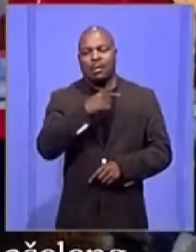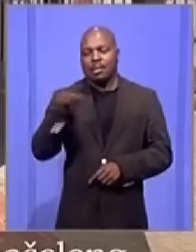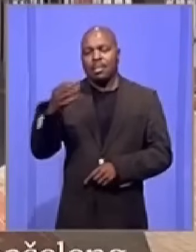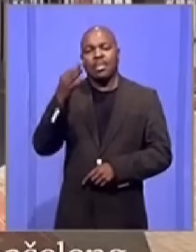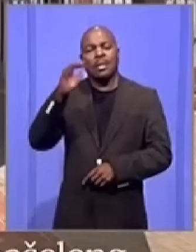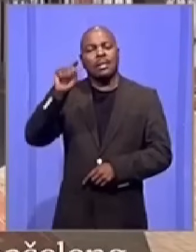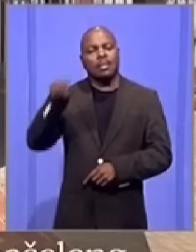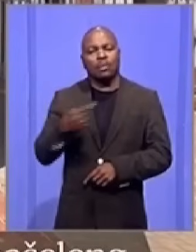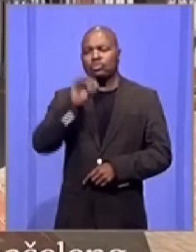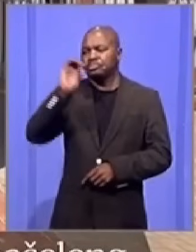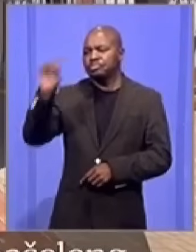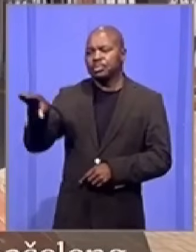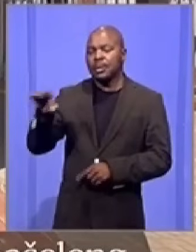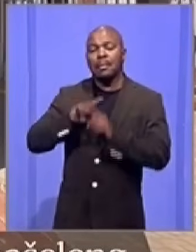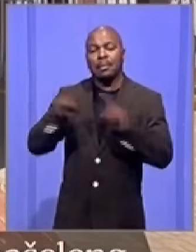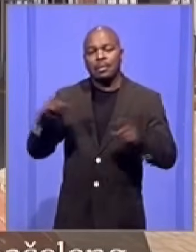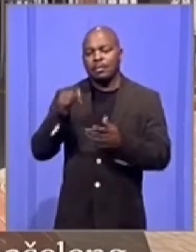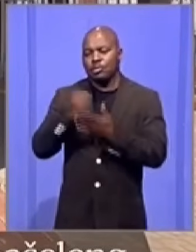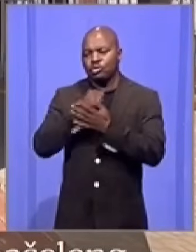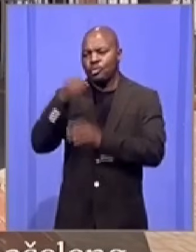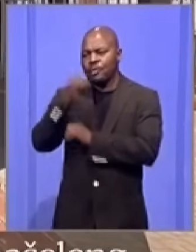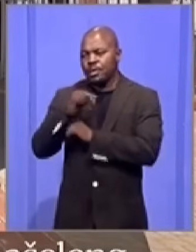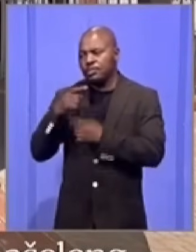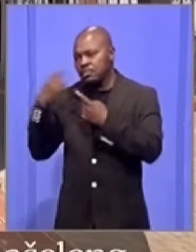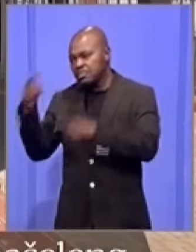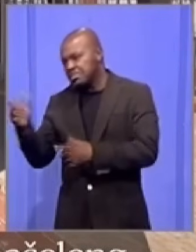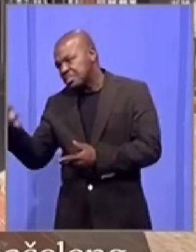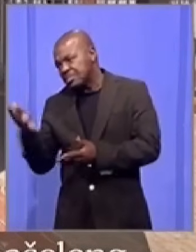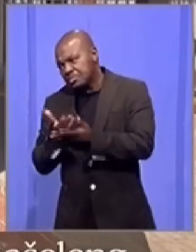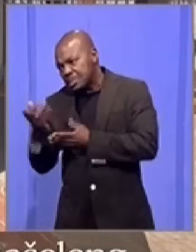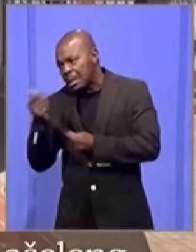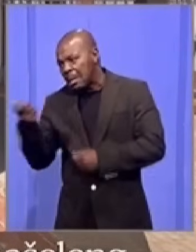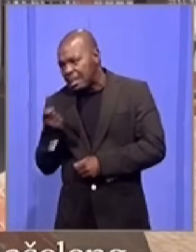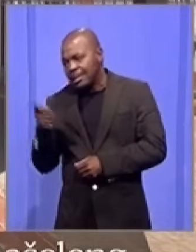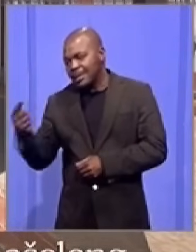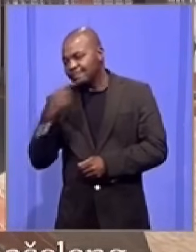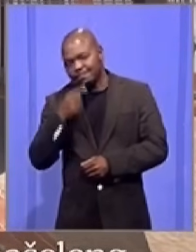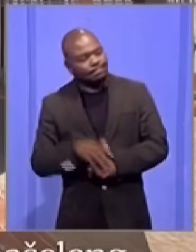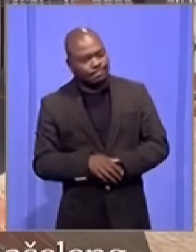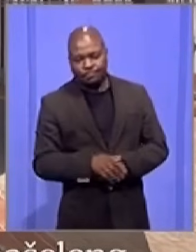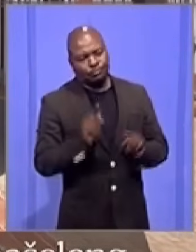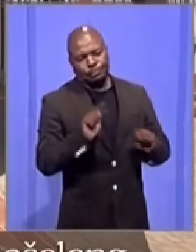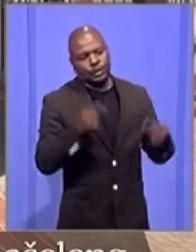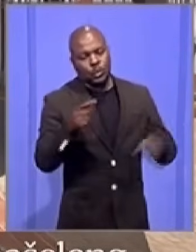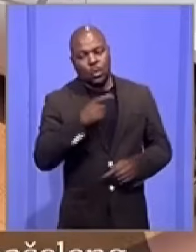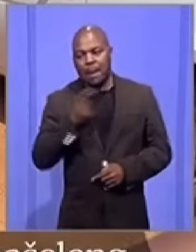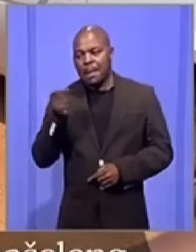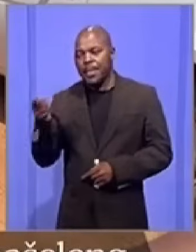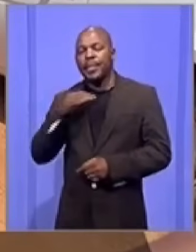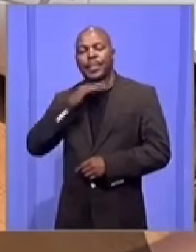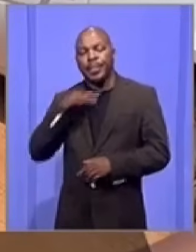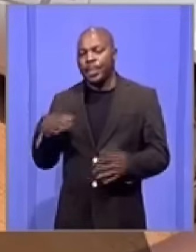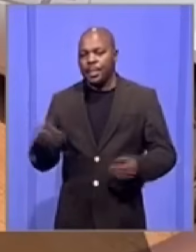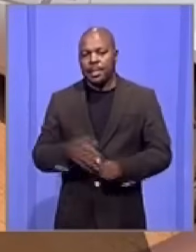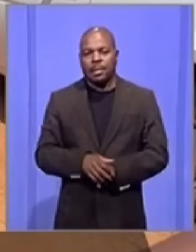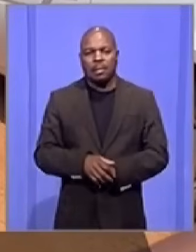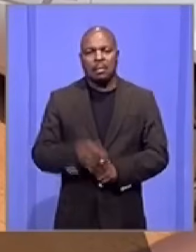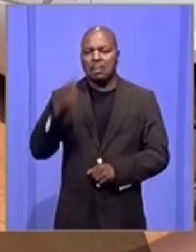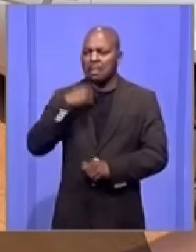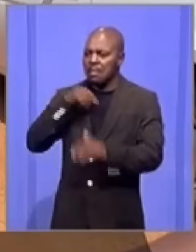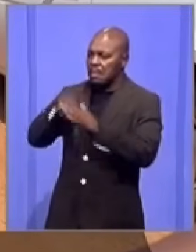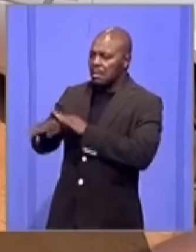masometharo gore ba makaditše ke ge post office e ba botša gore ba ka se kgone go ntšha mašheleng ao ka ge e sena mašheleng ge re ya ba re botša gore